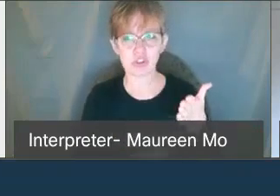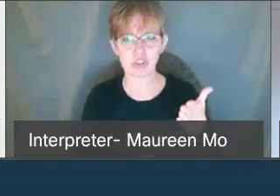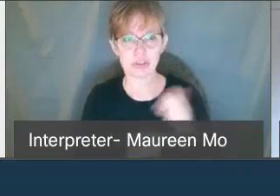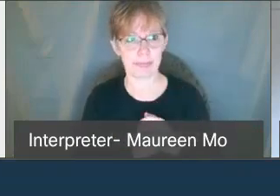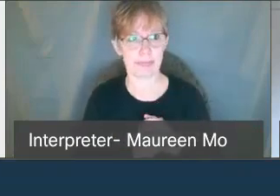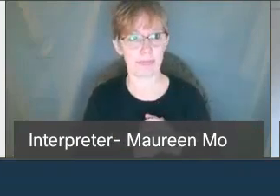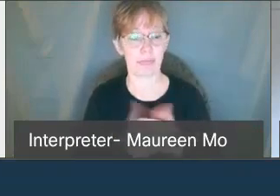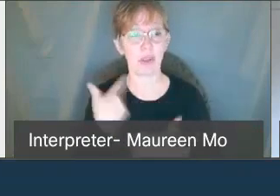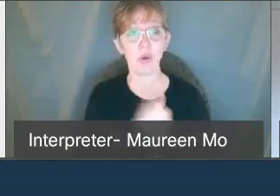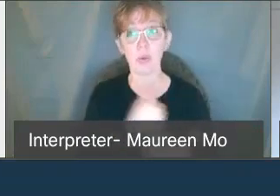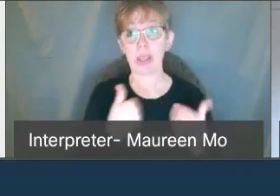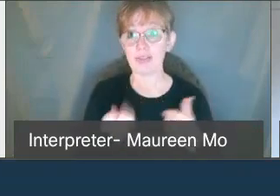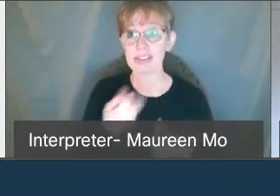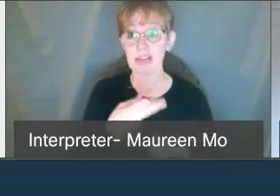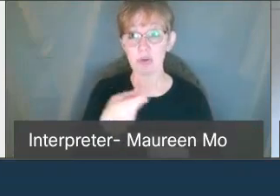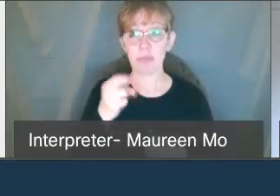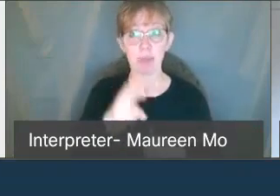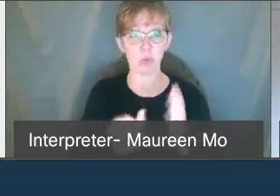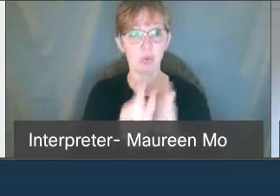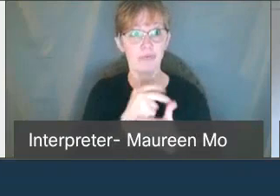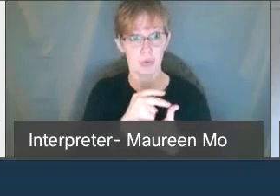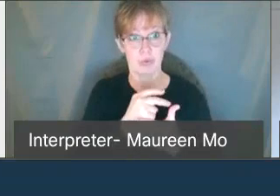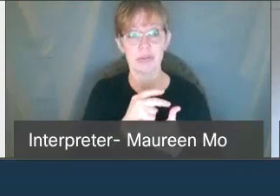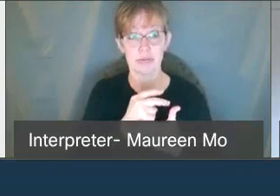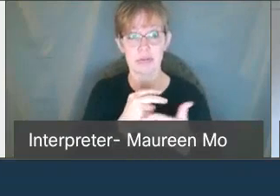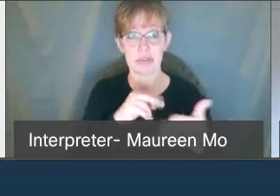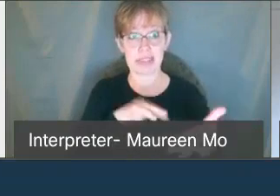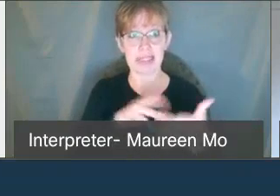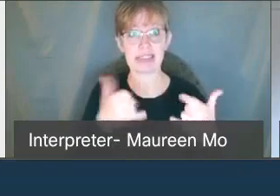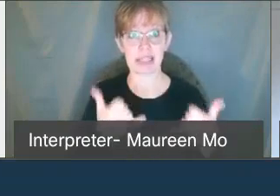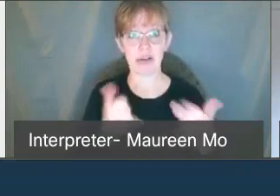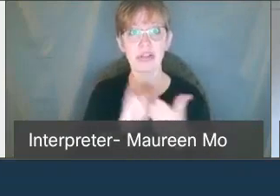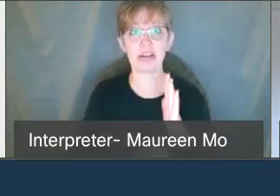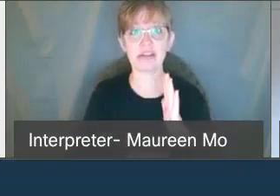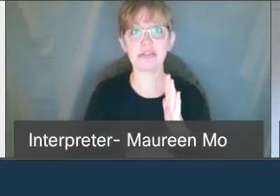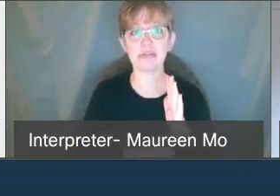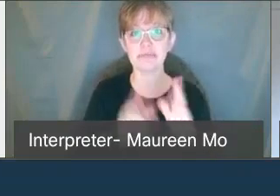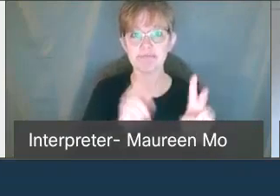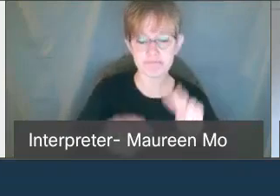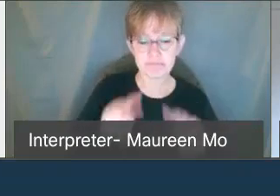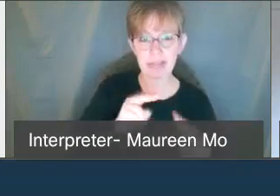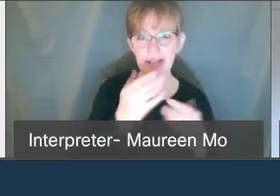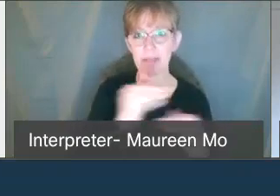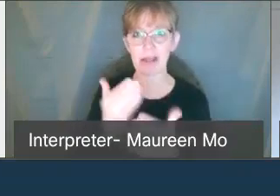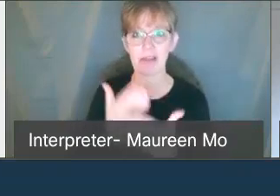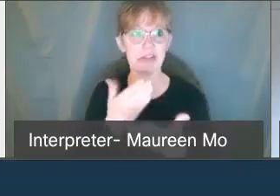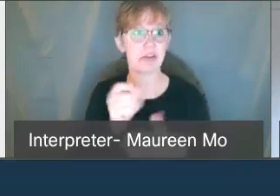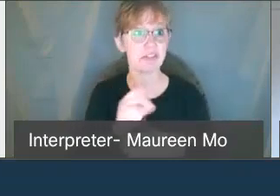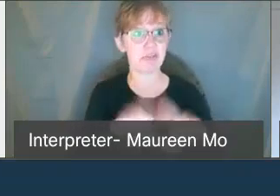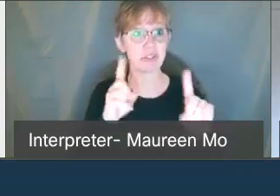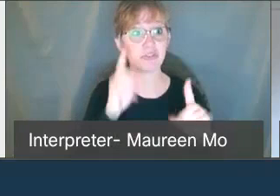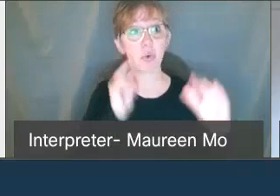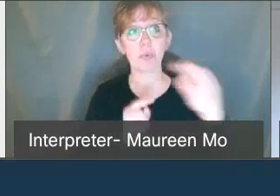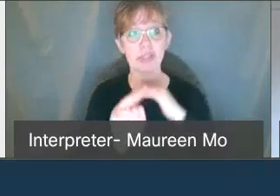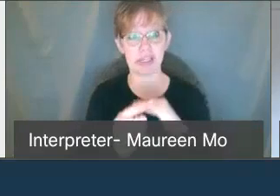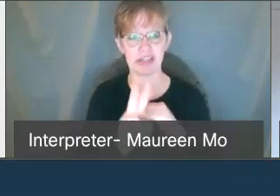several peer-reviewed studies now that look specifically at differences in predictive validity as a function of race ethnicity. And I'm highlighting that